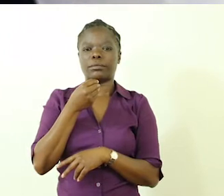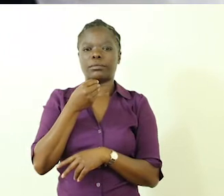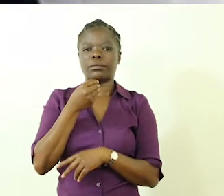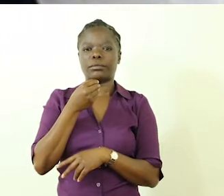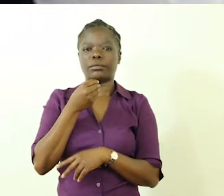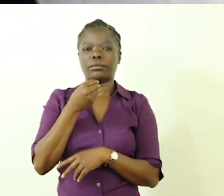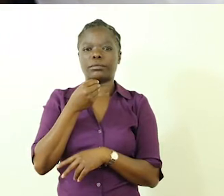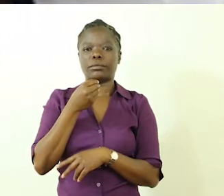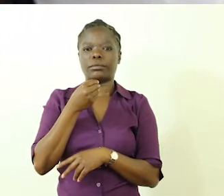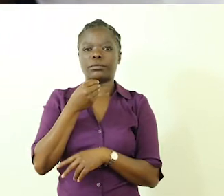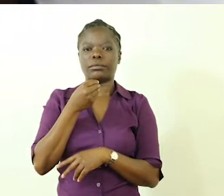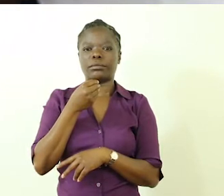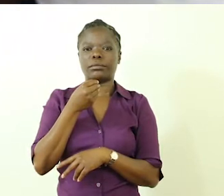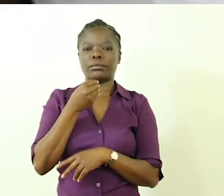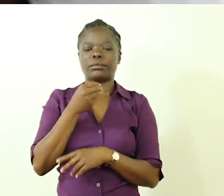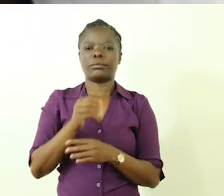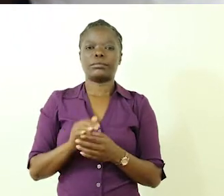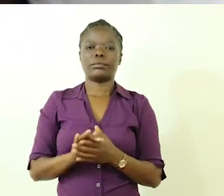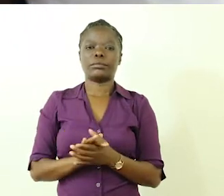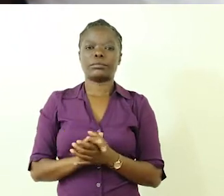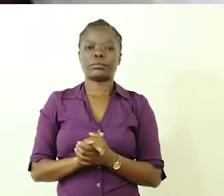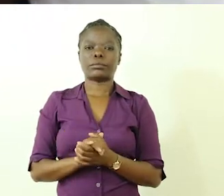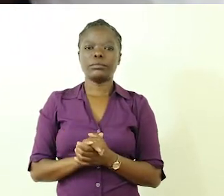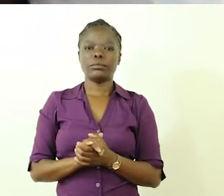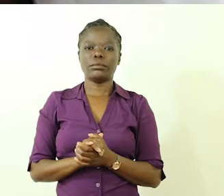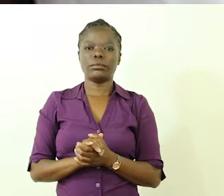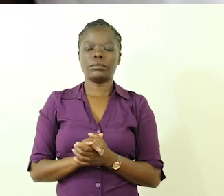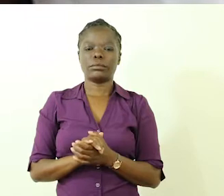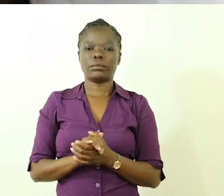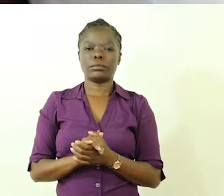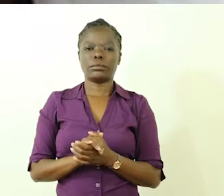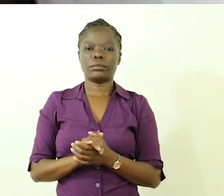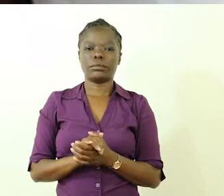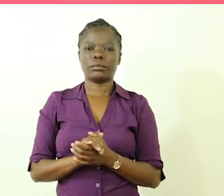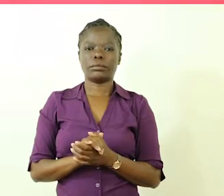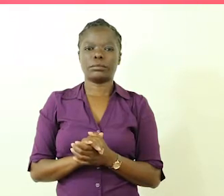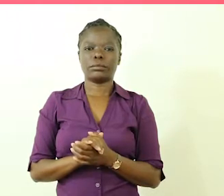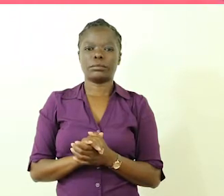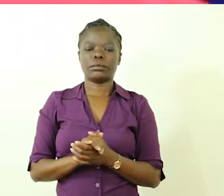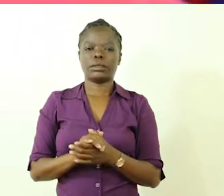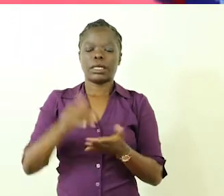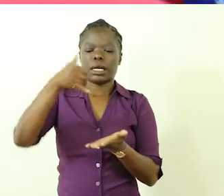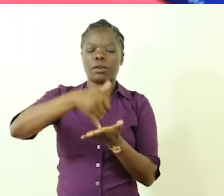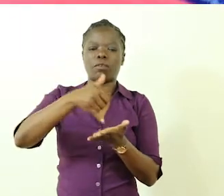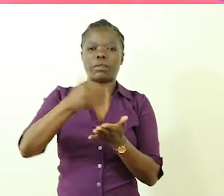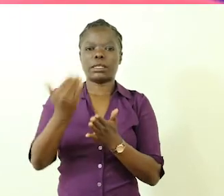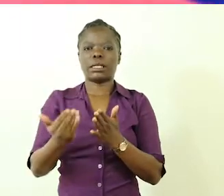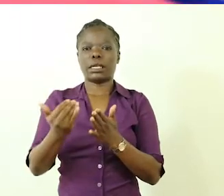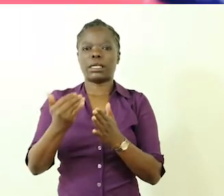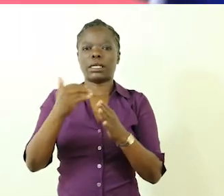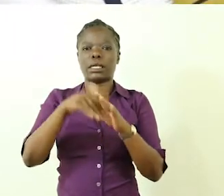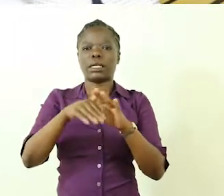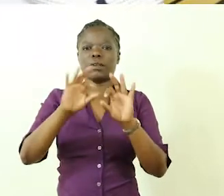Geoffrey! Geoffrey! Geoffrey! Hello! Hello! Involve the child